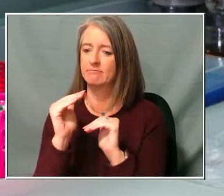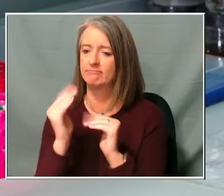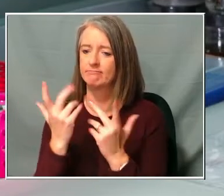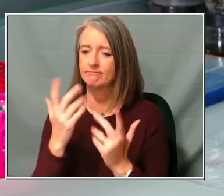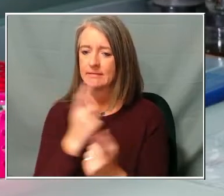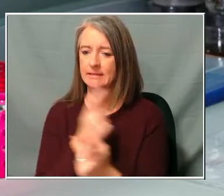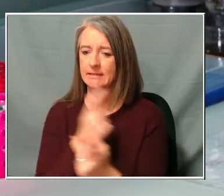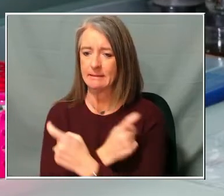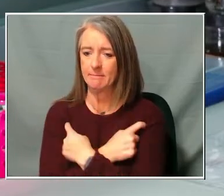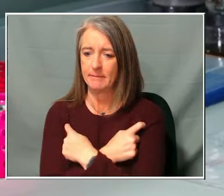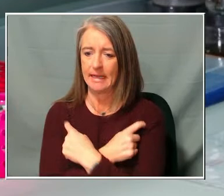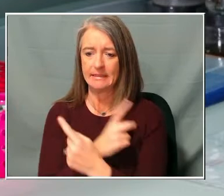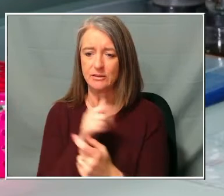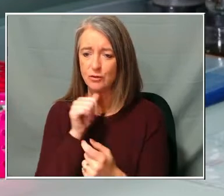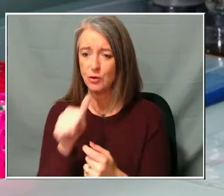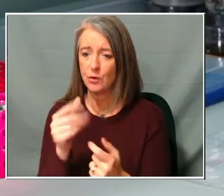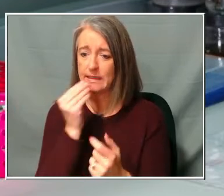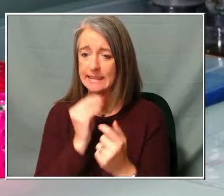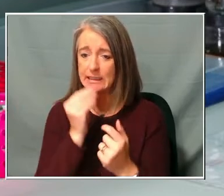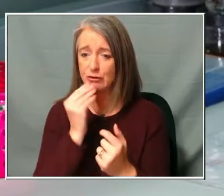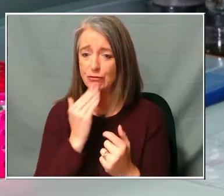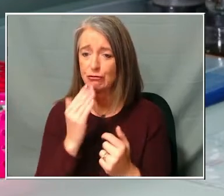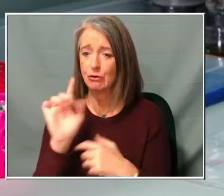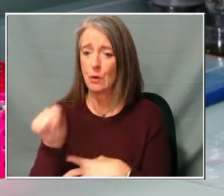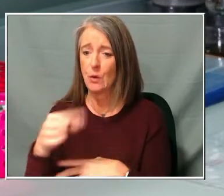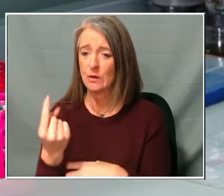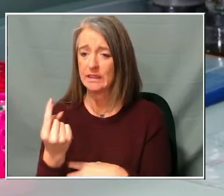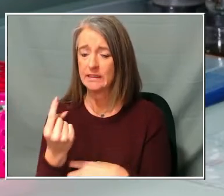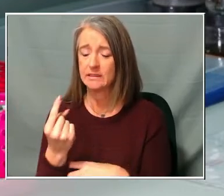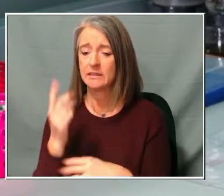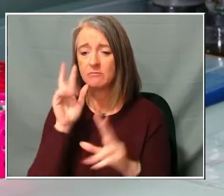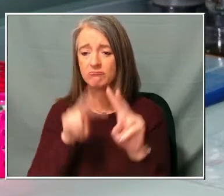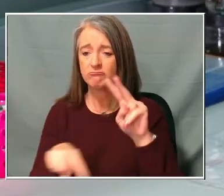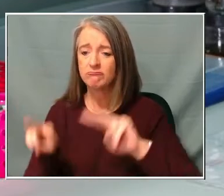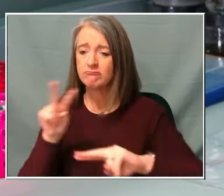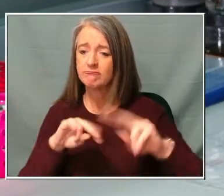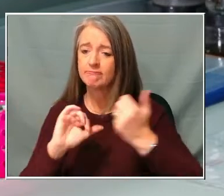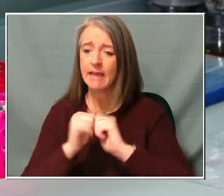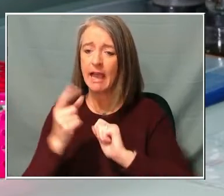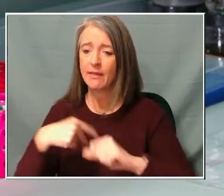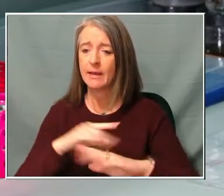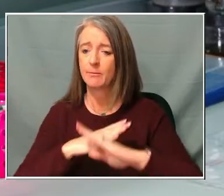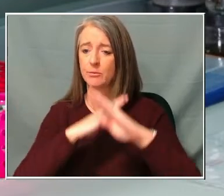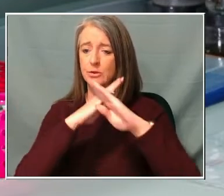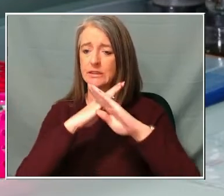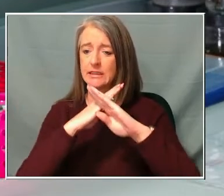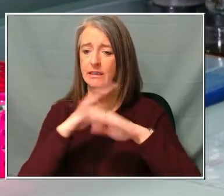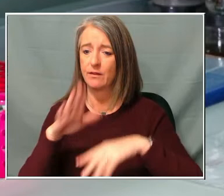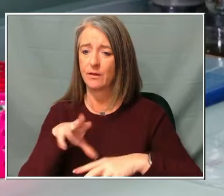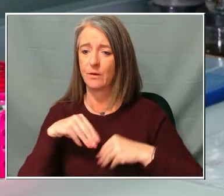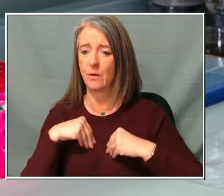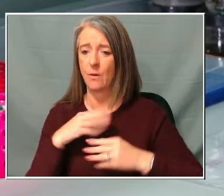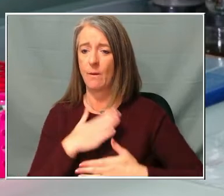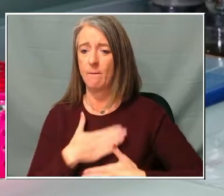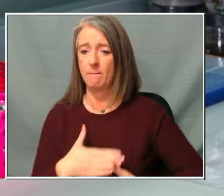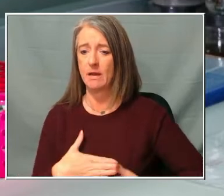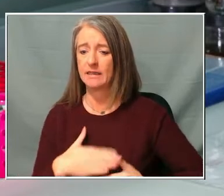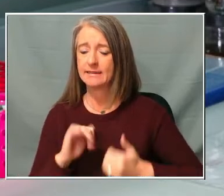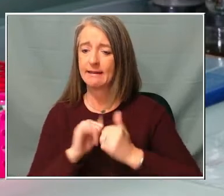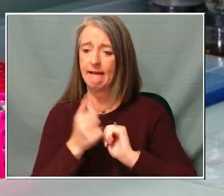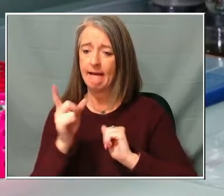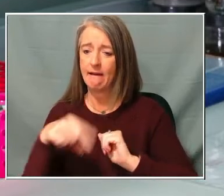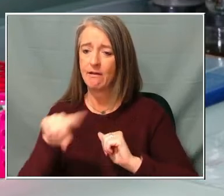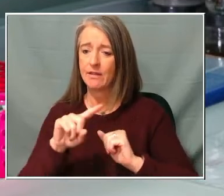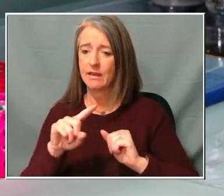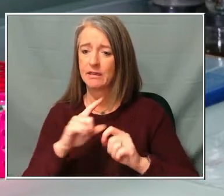the extreme, and that's all they eat. And so I'm looking into how they can protect their own bodies and how they are